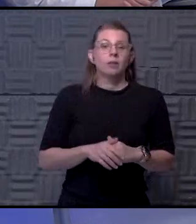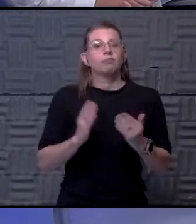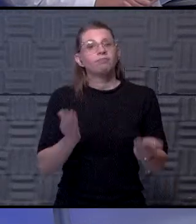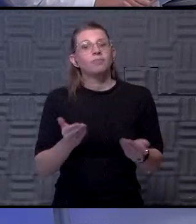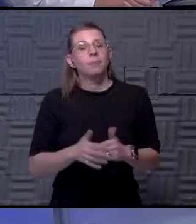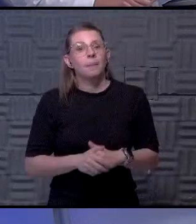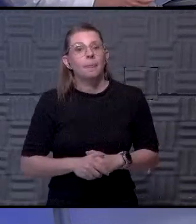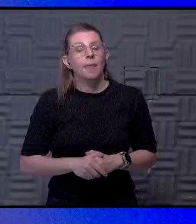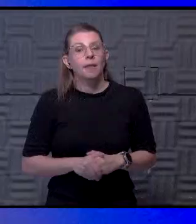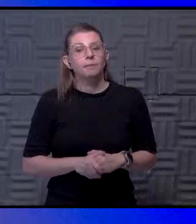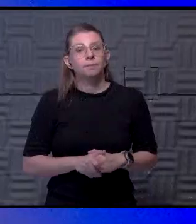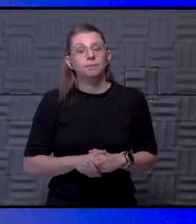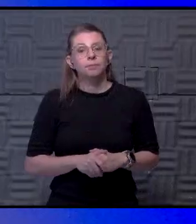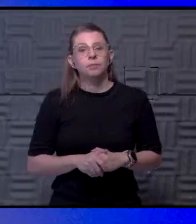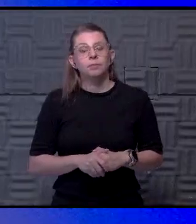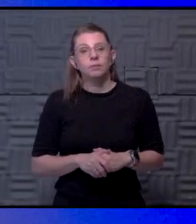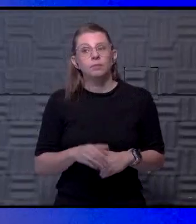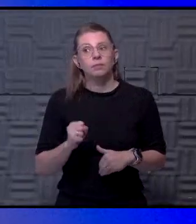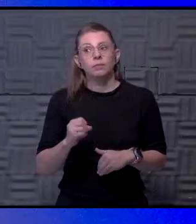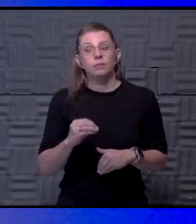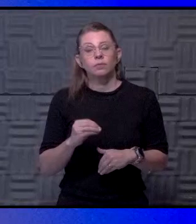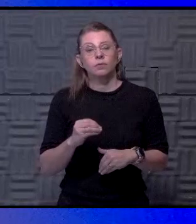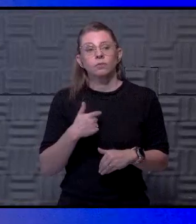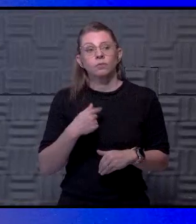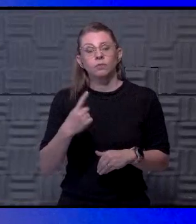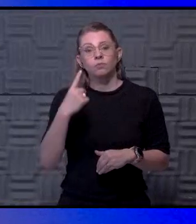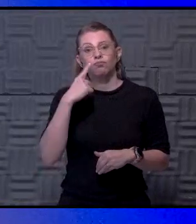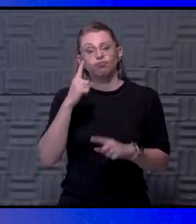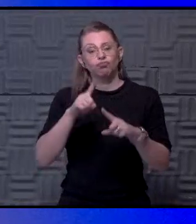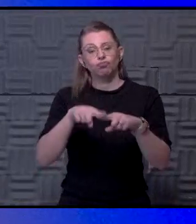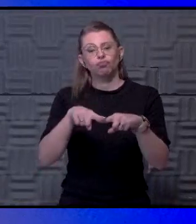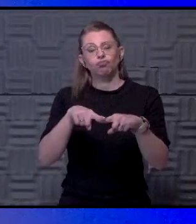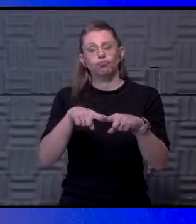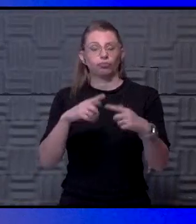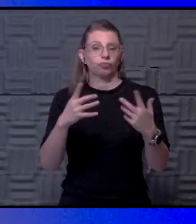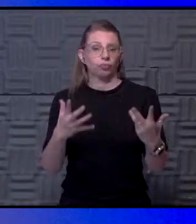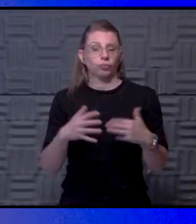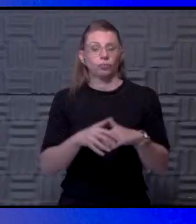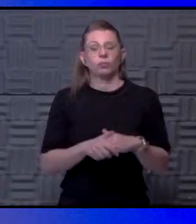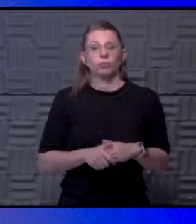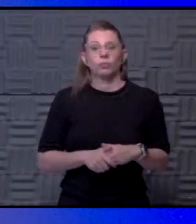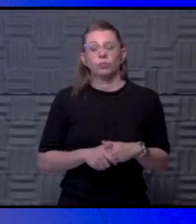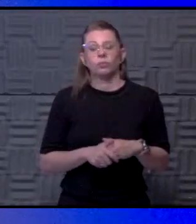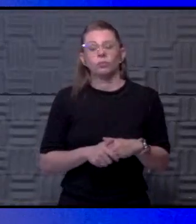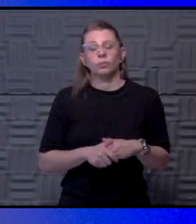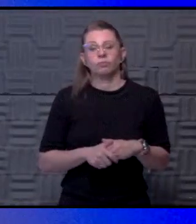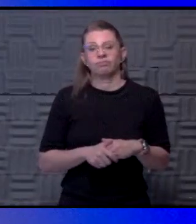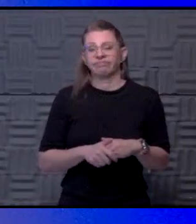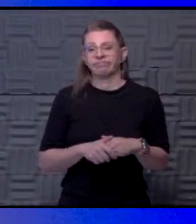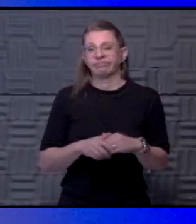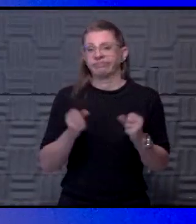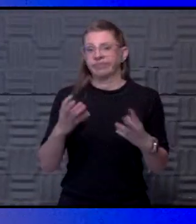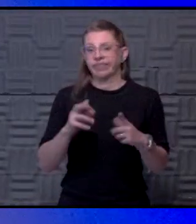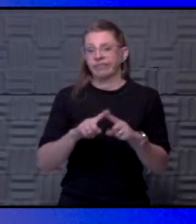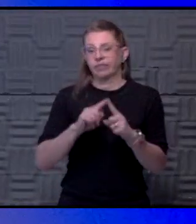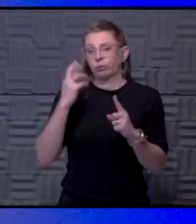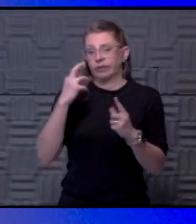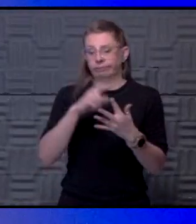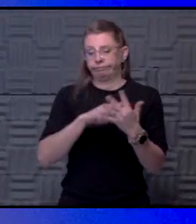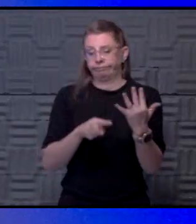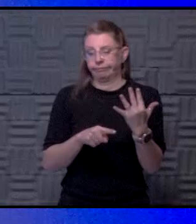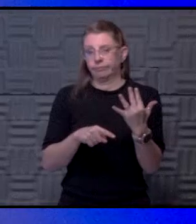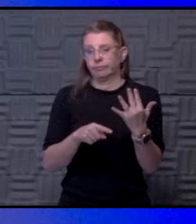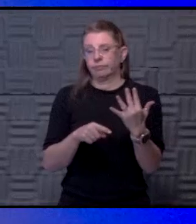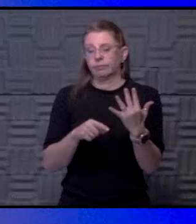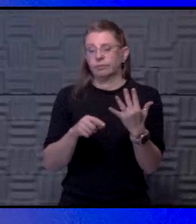ahead. So I think it depends on a number of factors, including